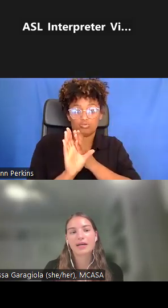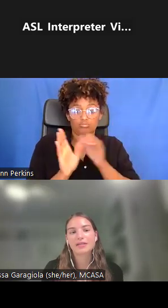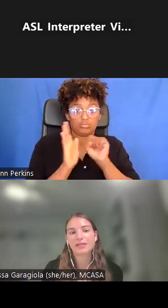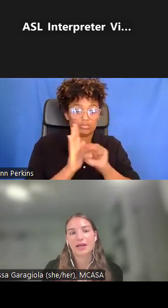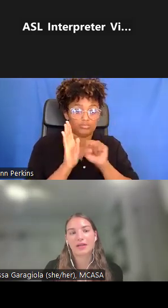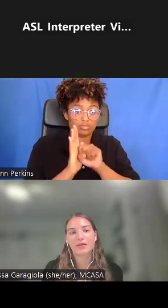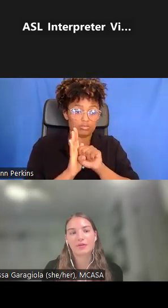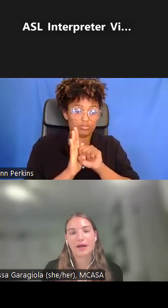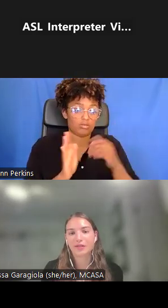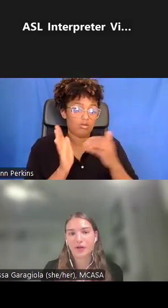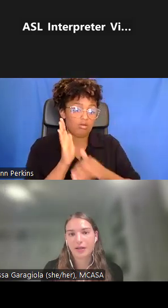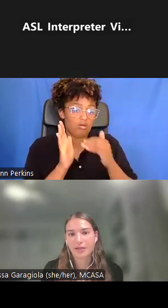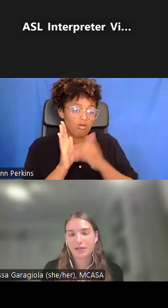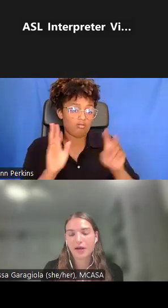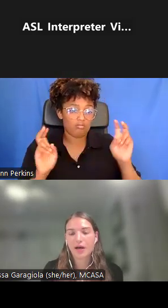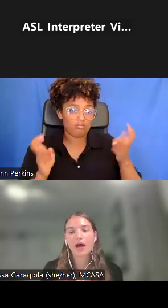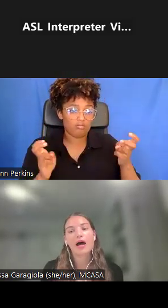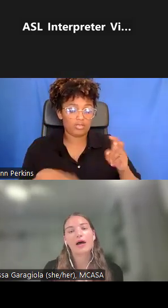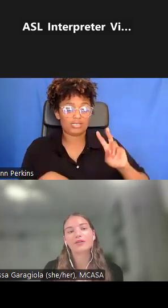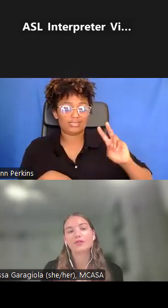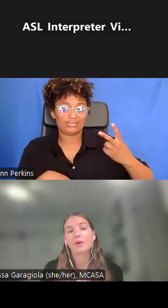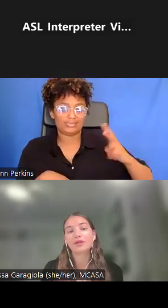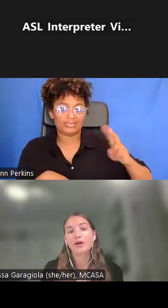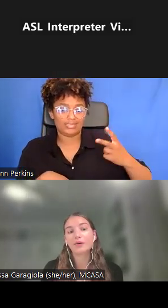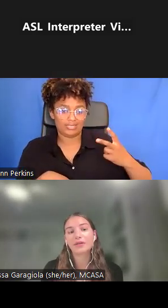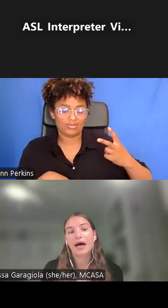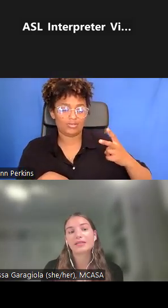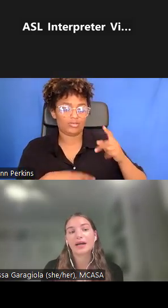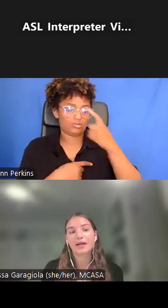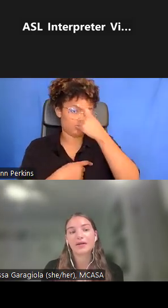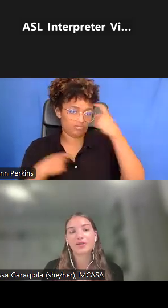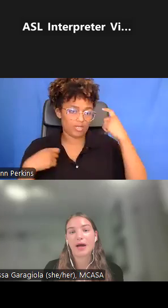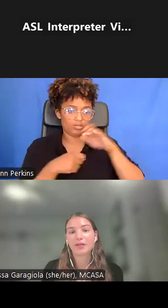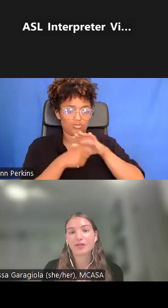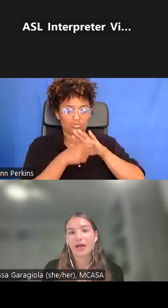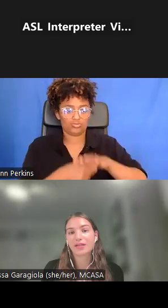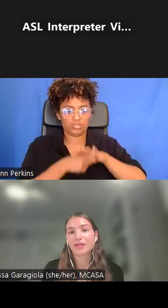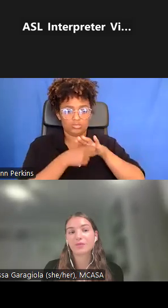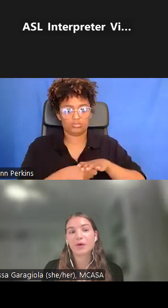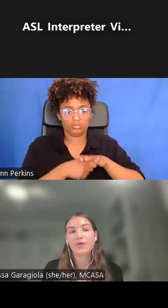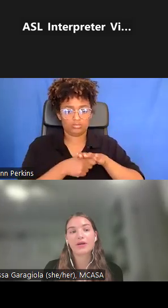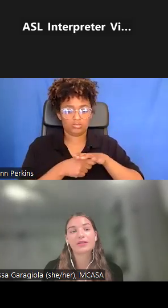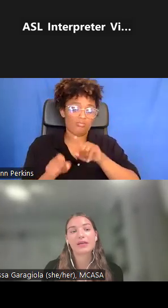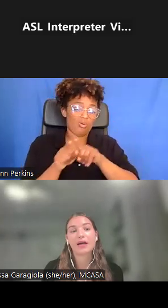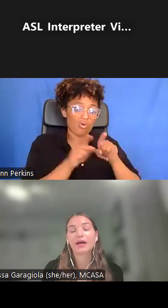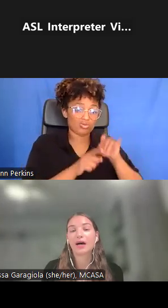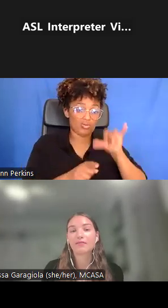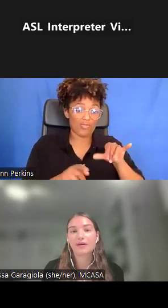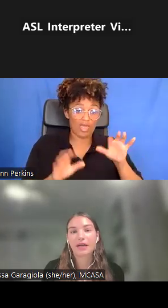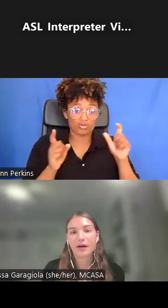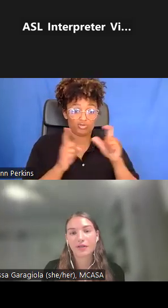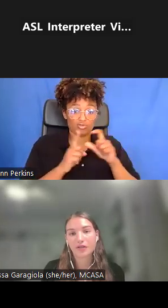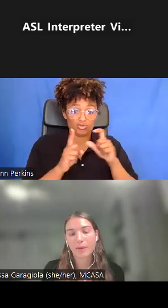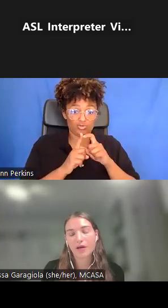to as secondary traumatic stress. I do want to note that secondary traumatic stress is both a sign